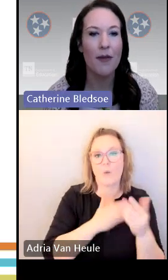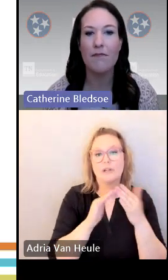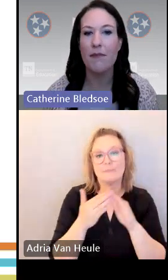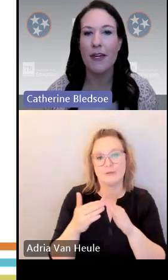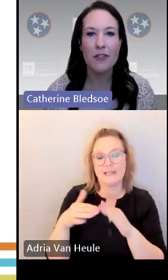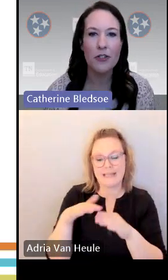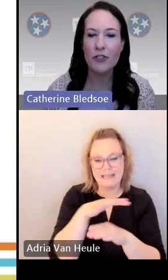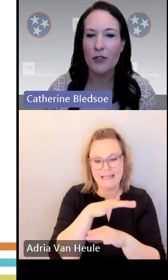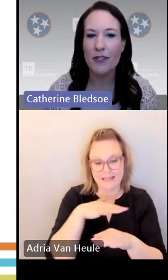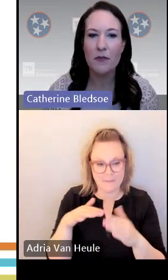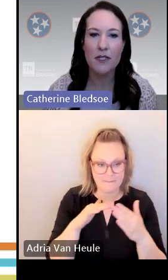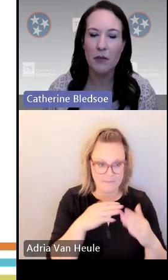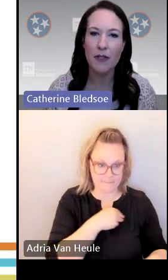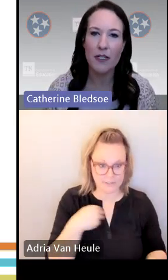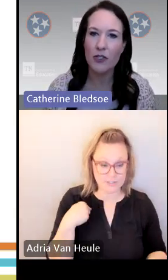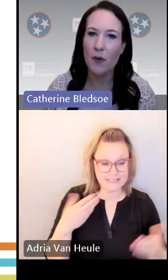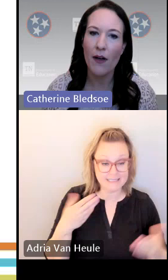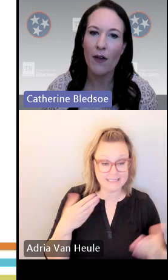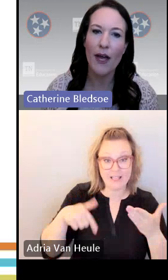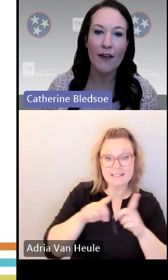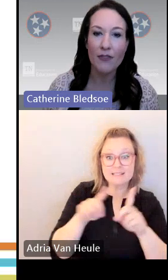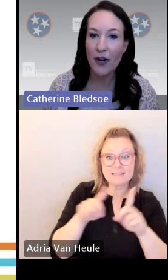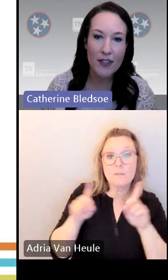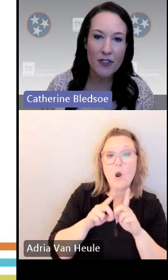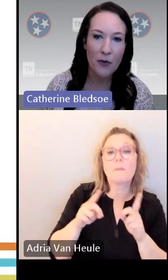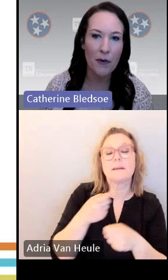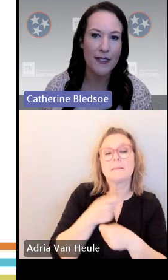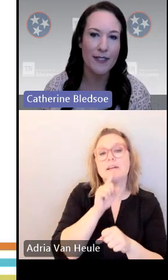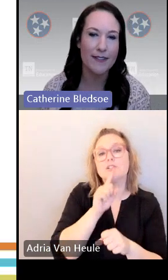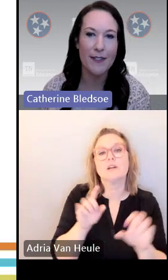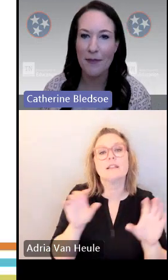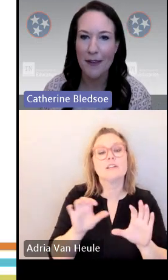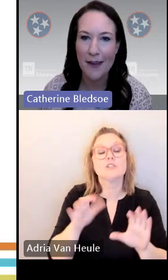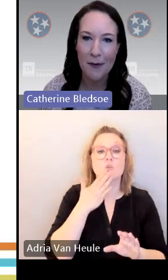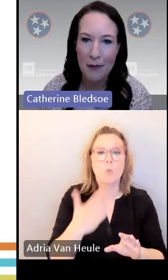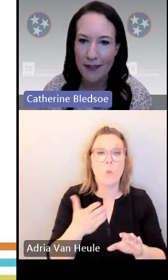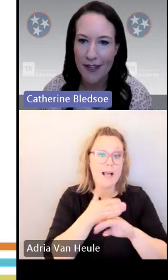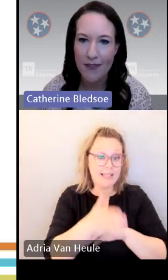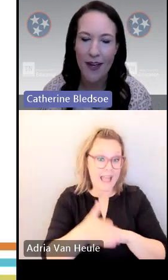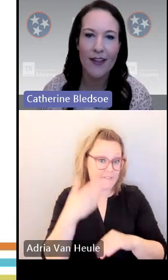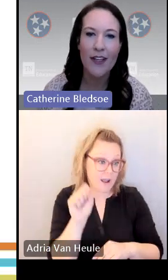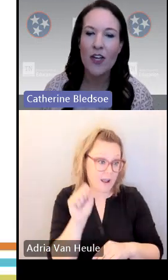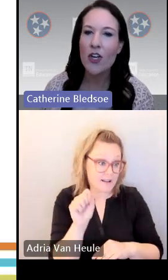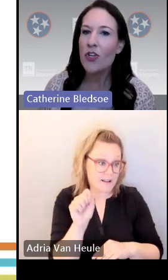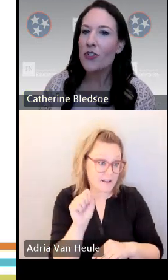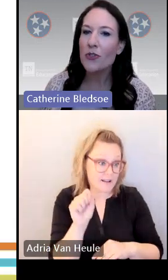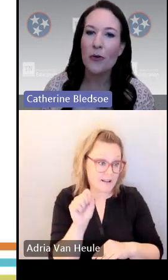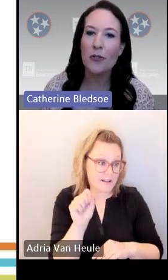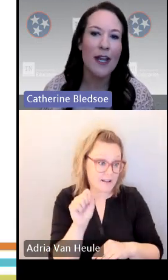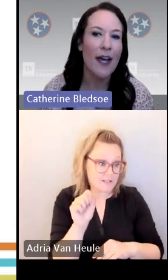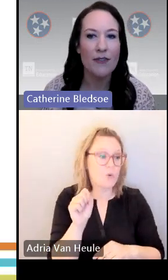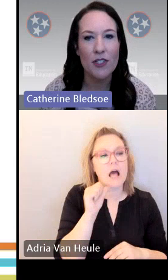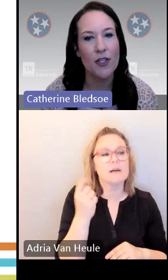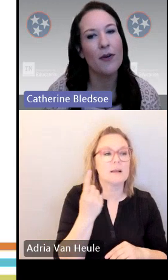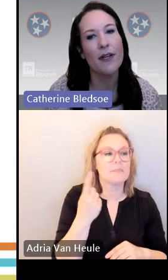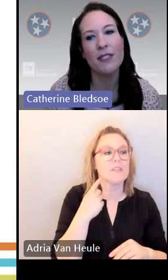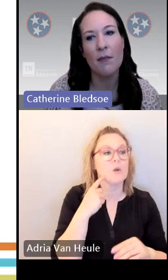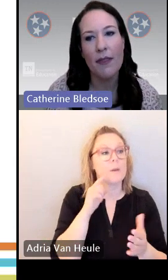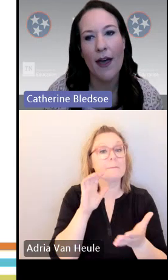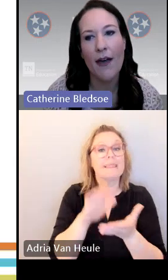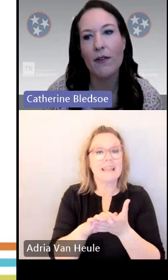at the department, making sure students with disabilities do well after high school isn't something that we believe that school should have